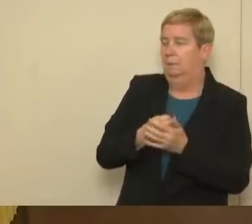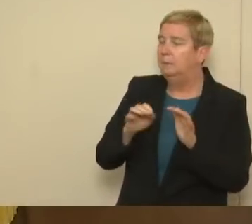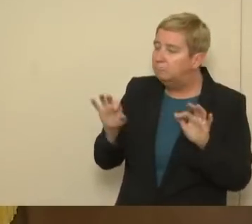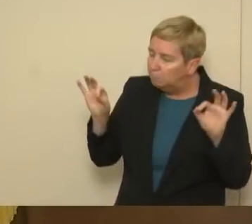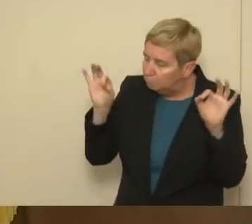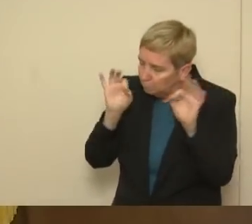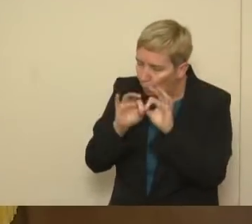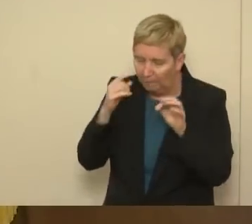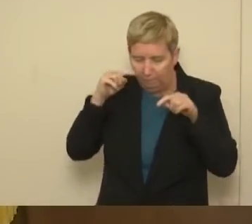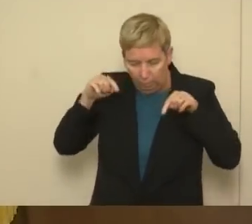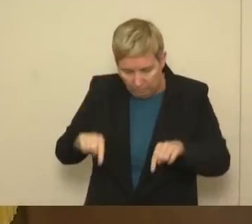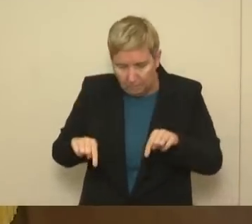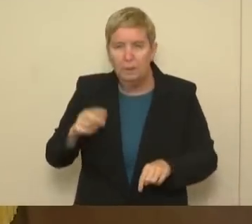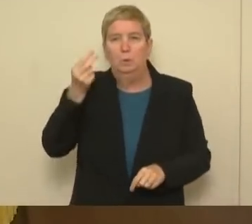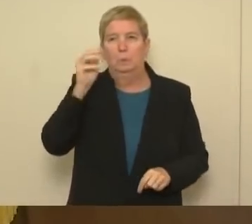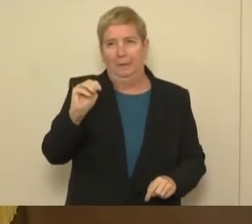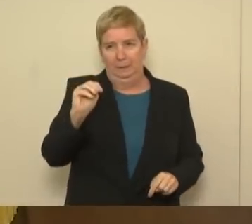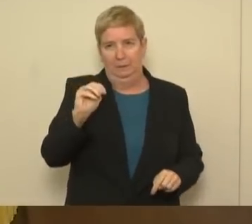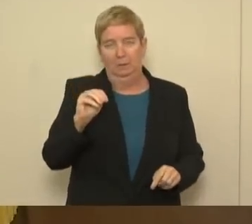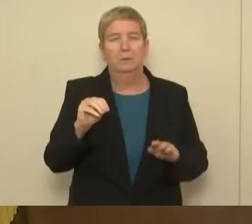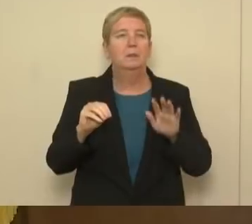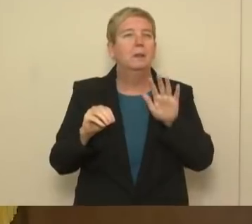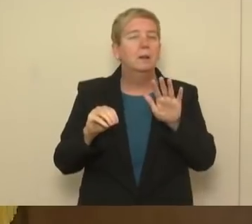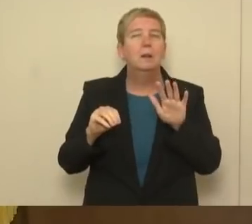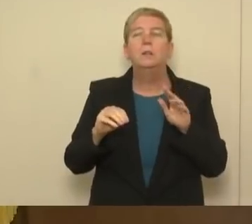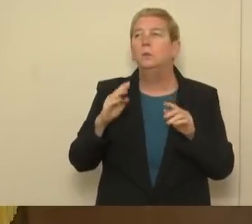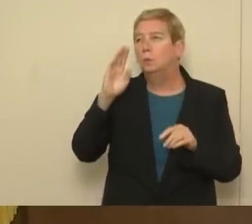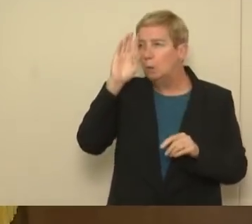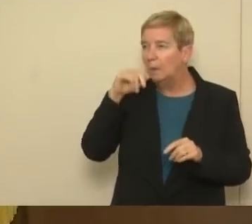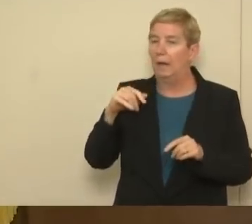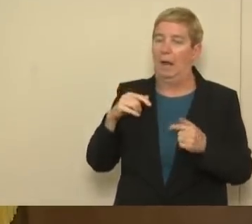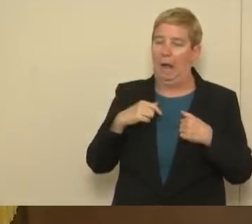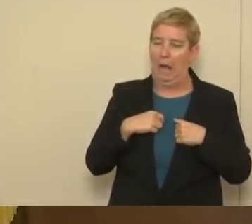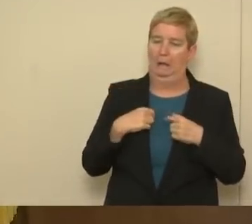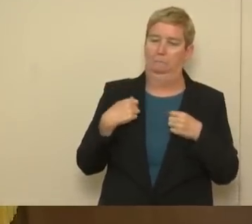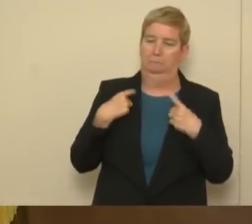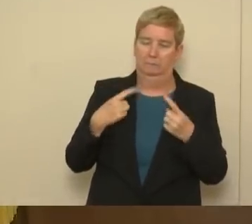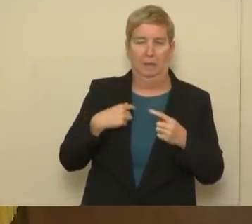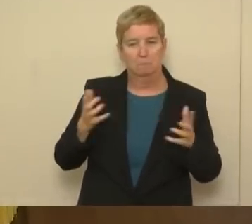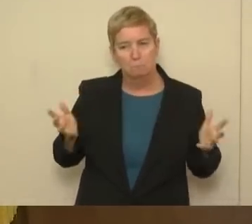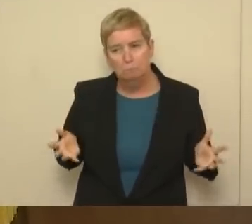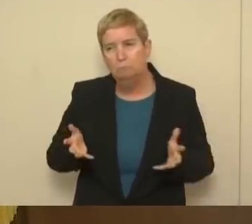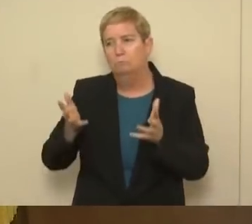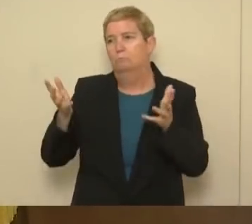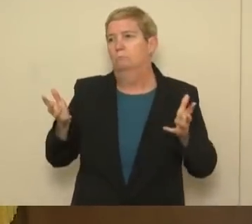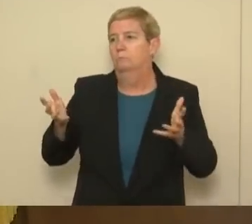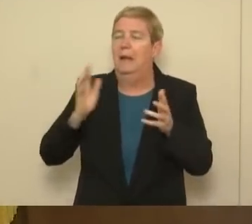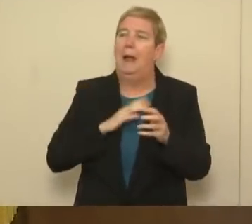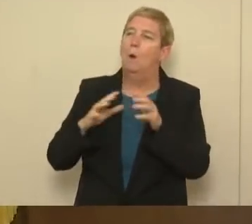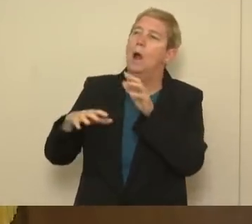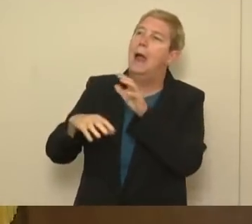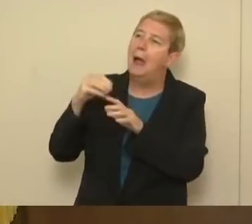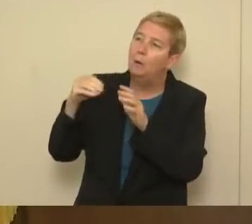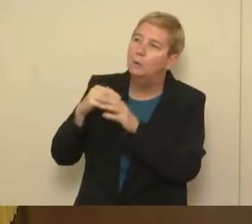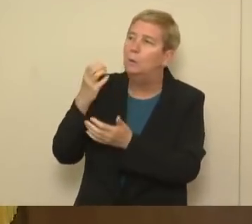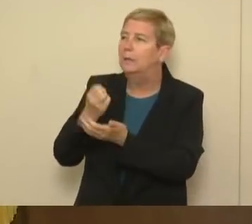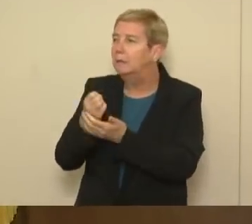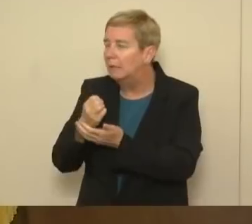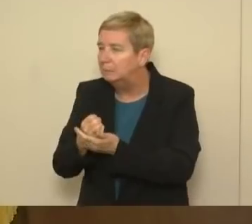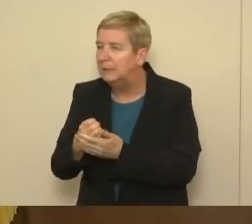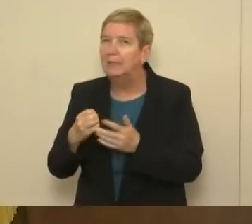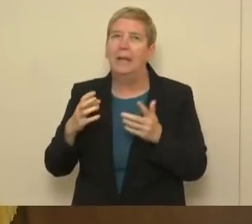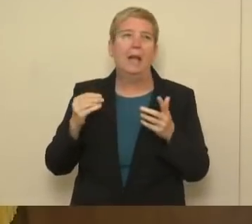don't think, who doesn't remember that I've promoted that in our outdoor economy and in tourism and hospitality, that being a